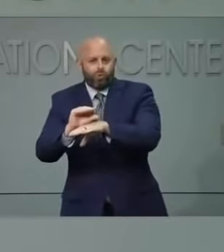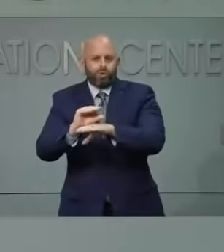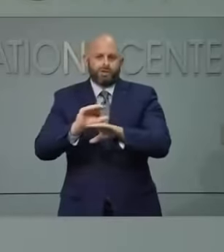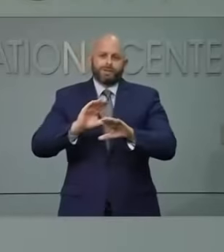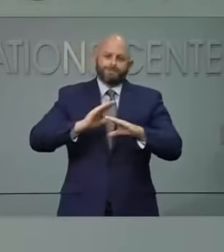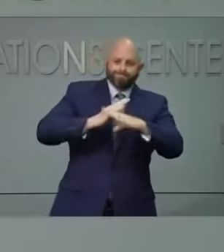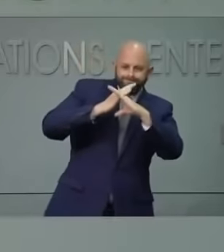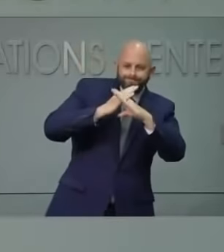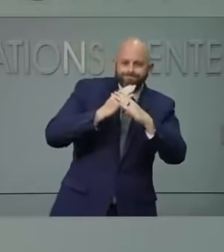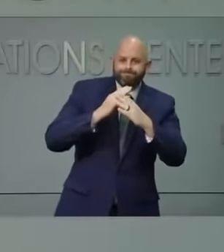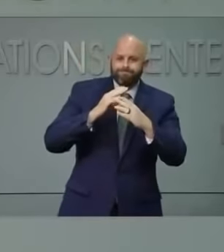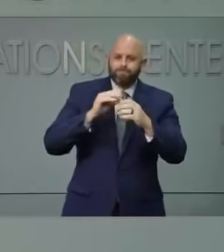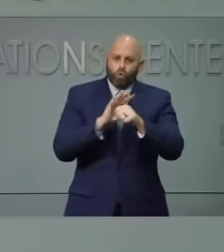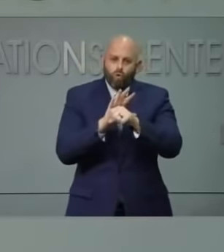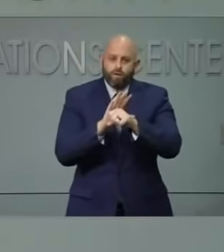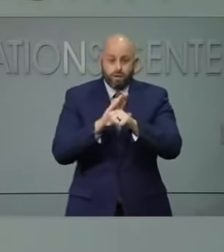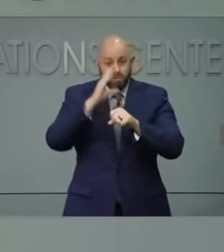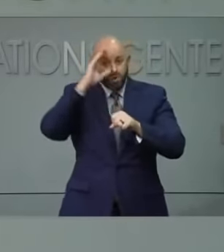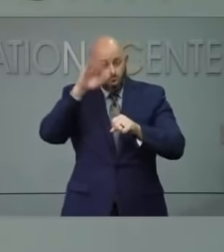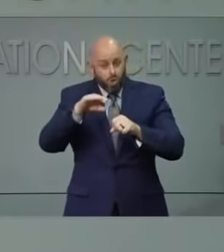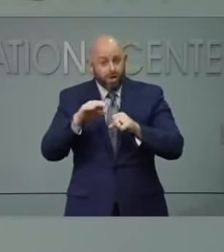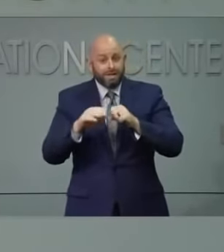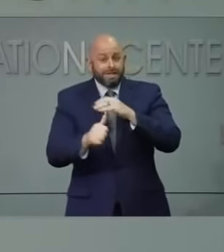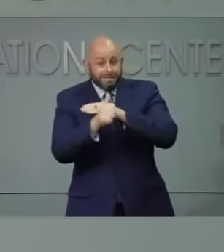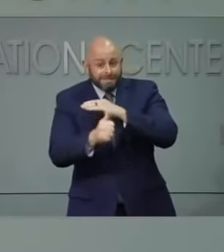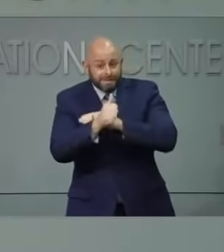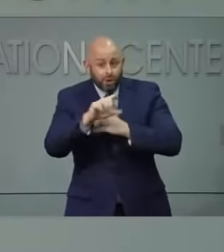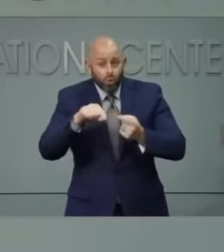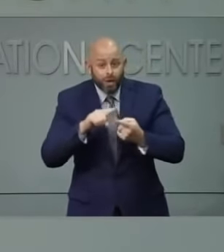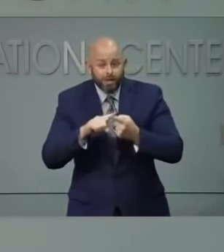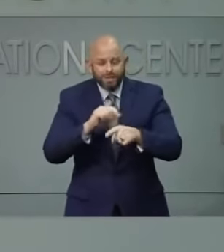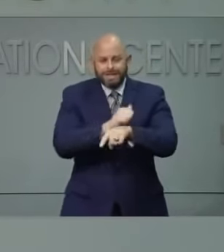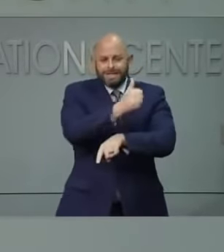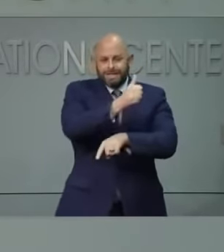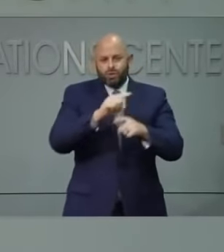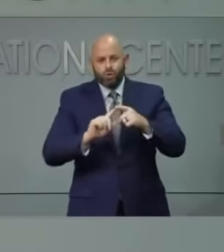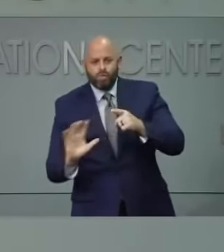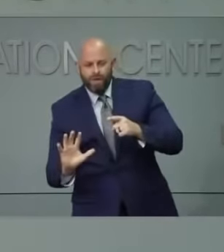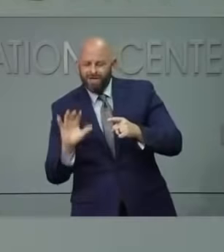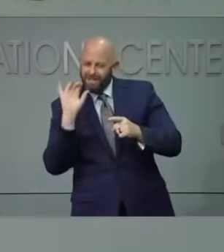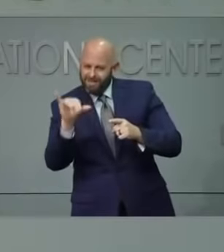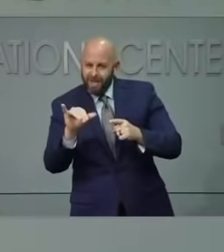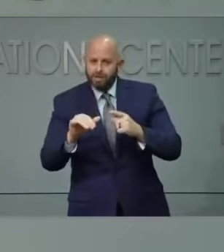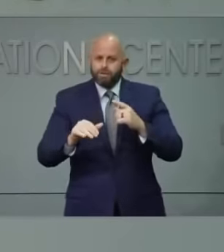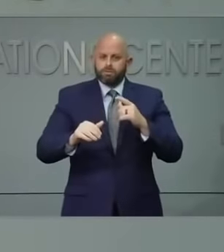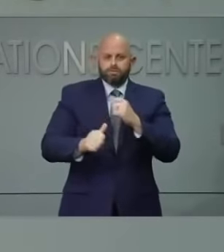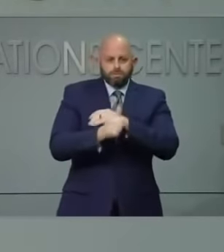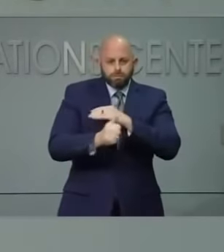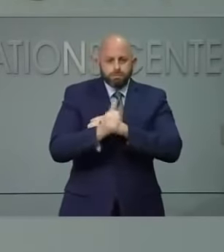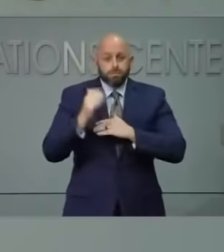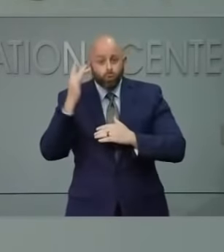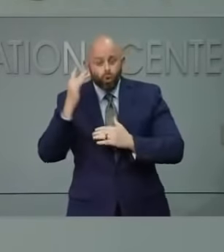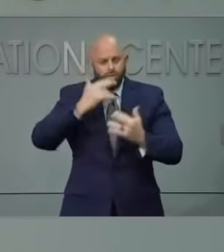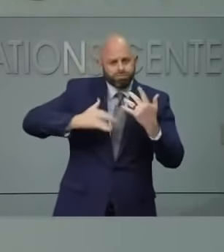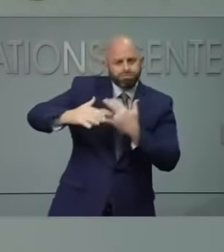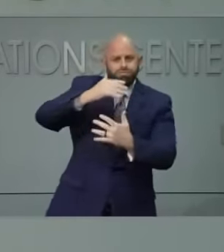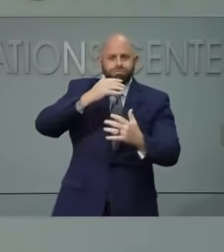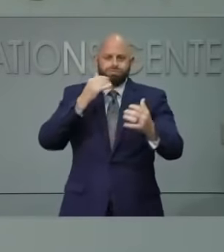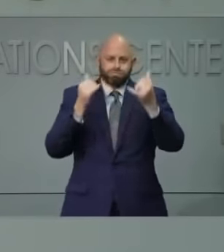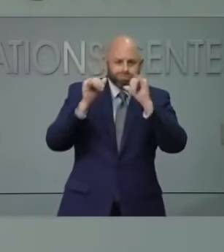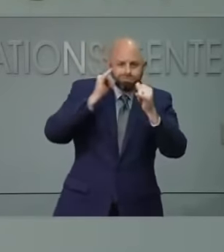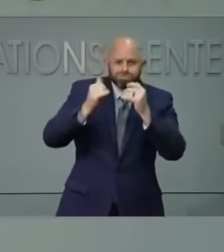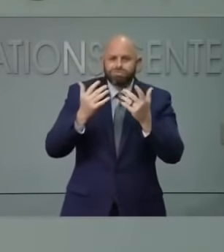cut out some of those times and to send a signal to everybody how important it is to not be at these